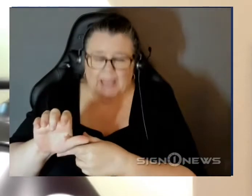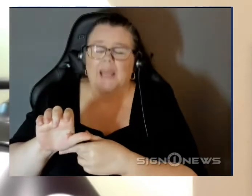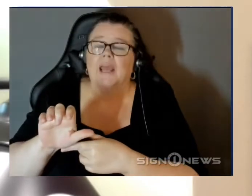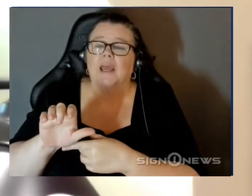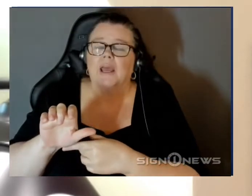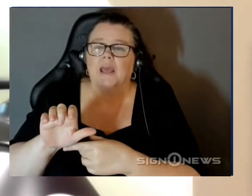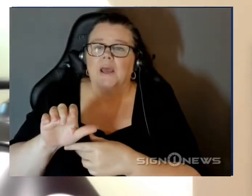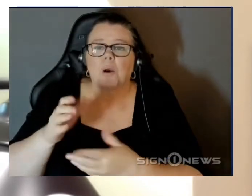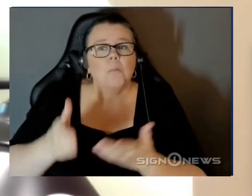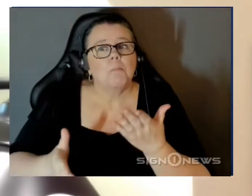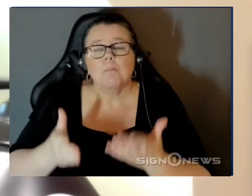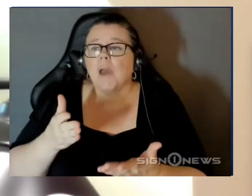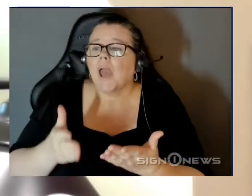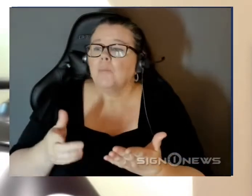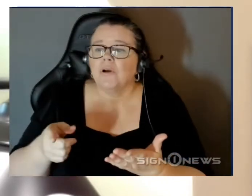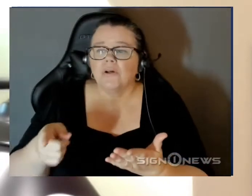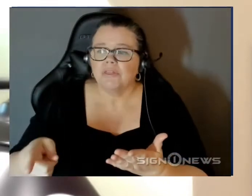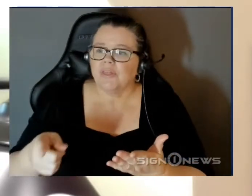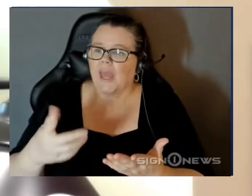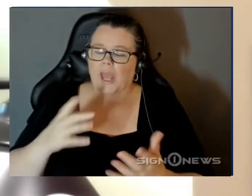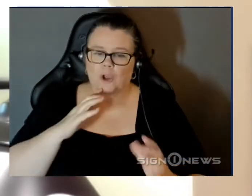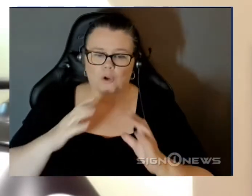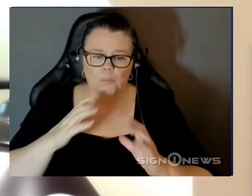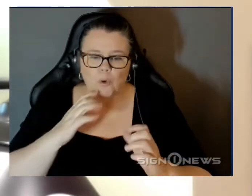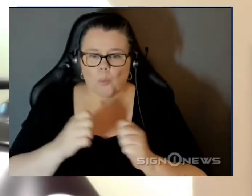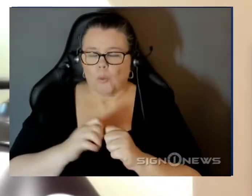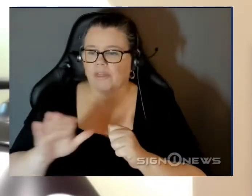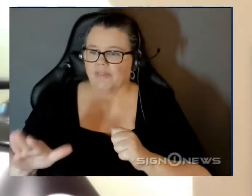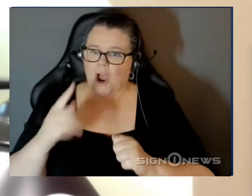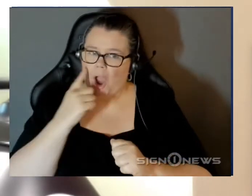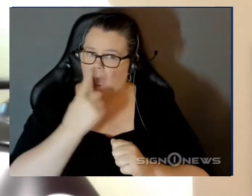their, gestures or eye gaze or